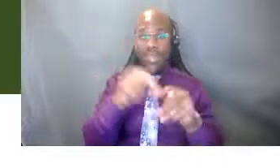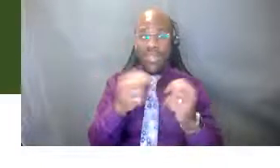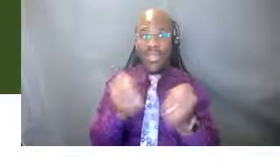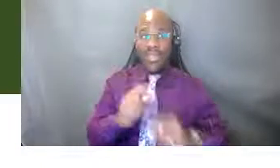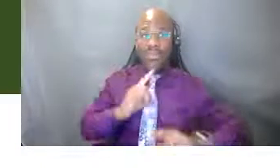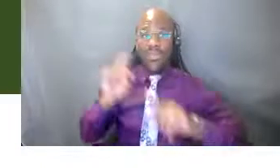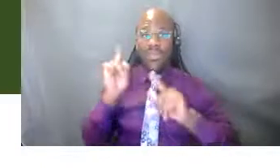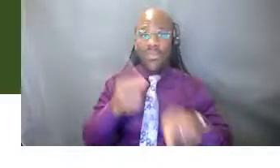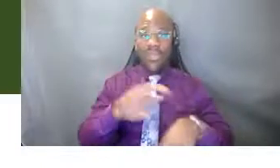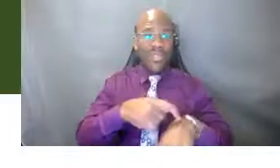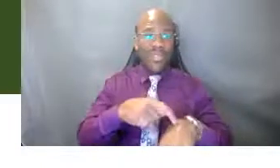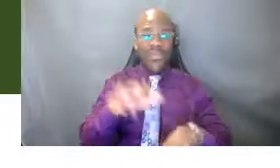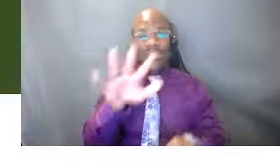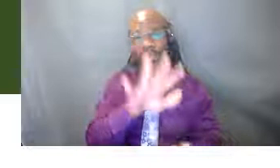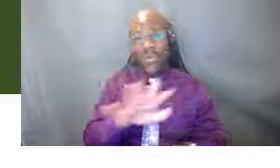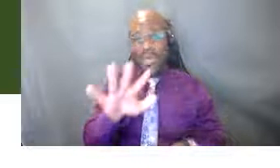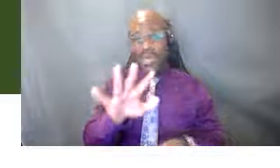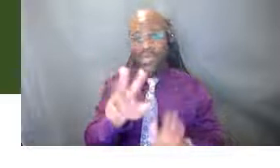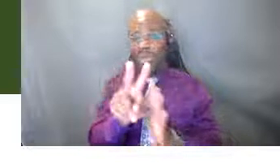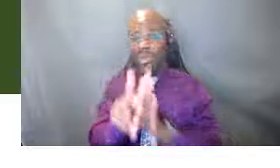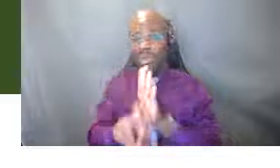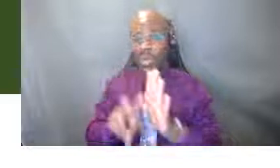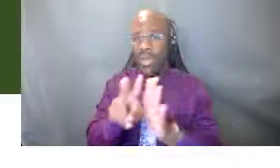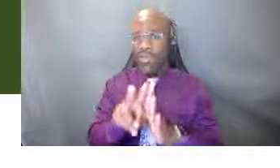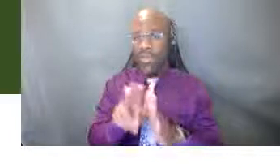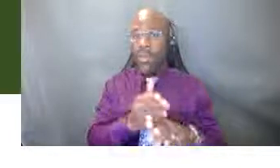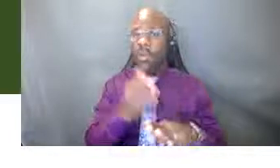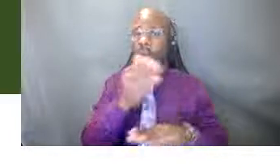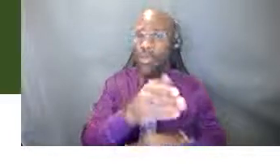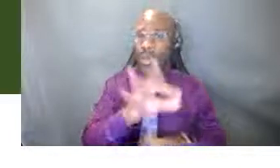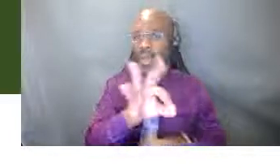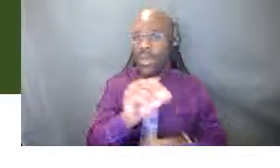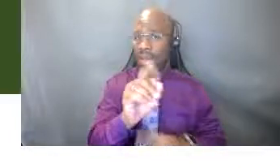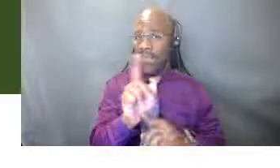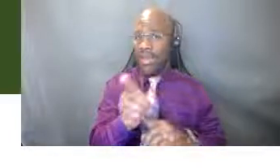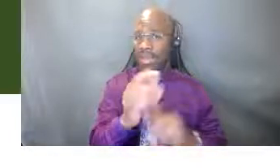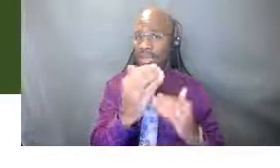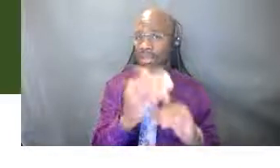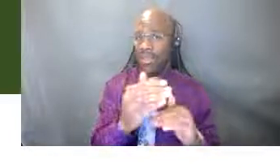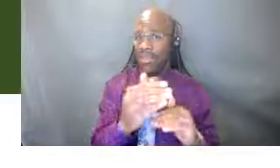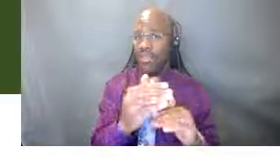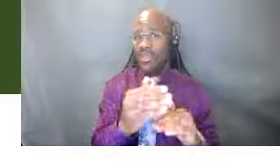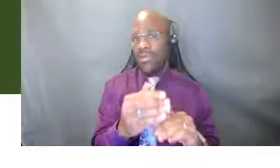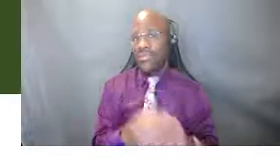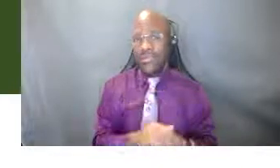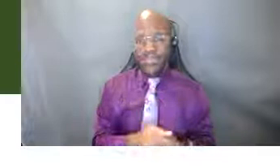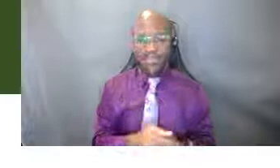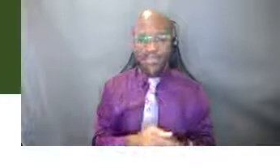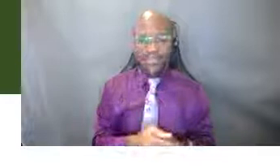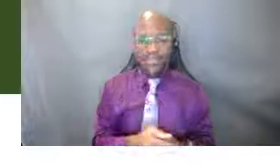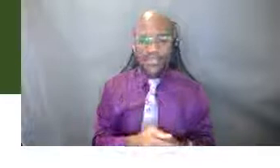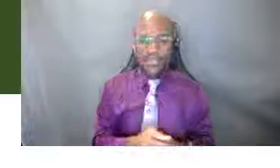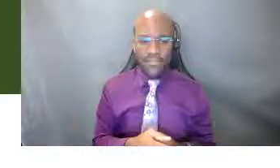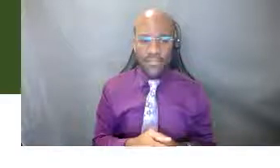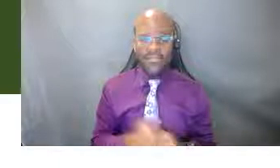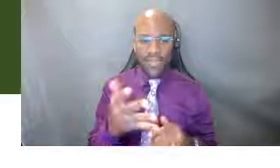even longer than that 90-minute time limit provided by regulation. And by the time the mobile crisis